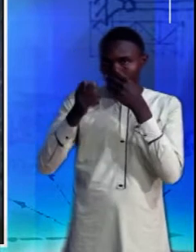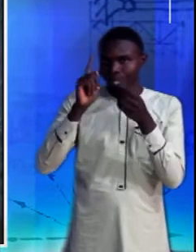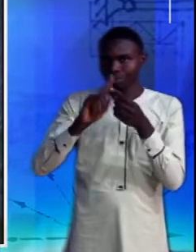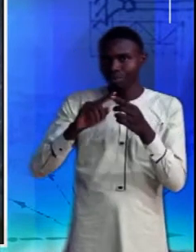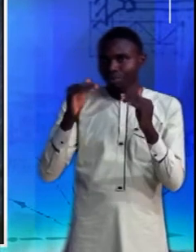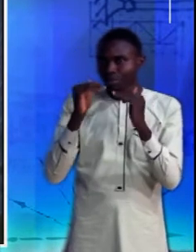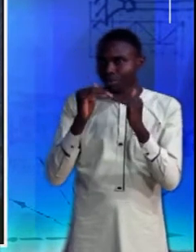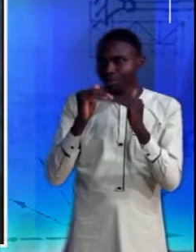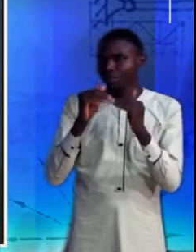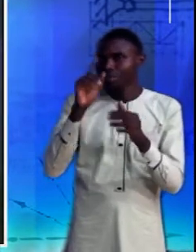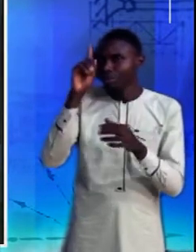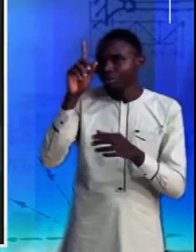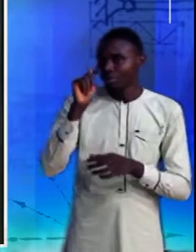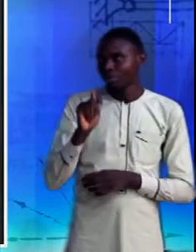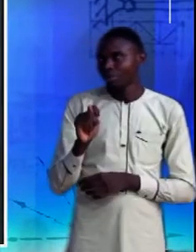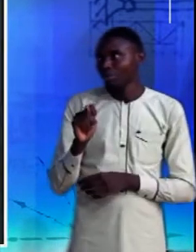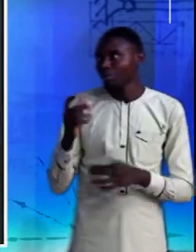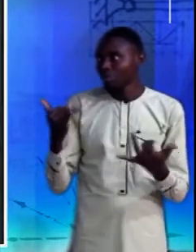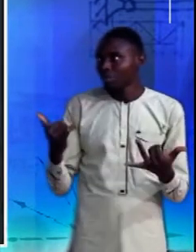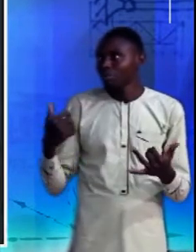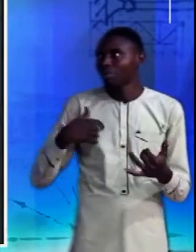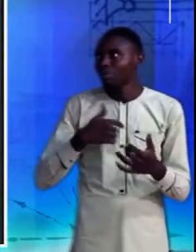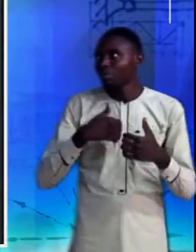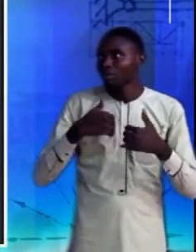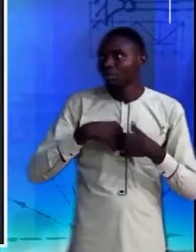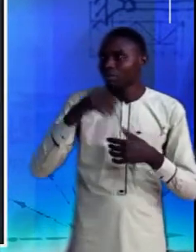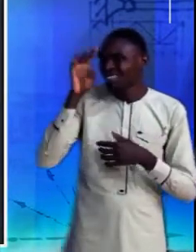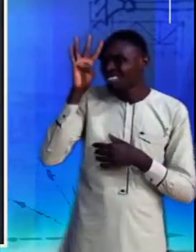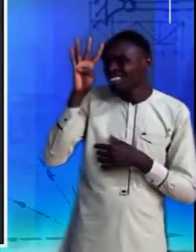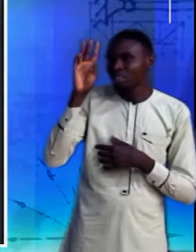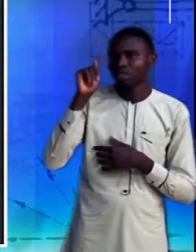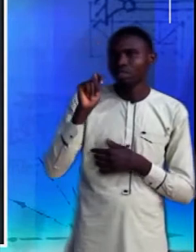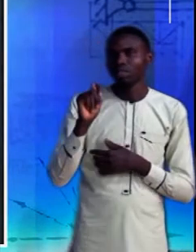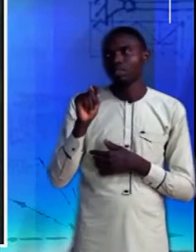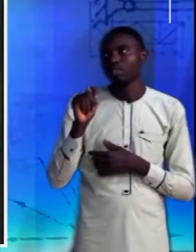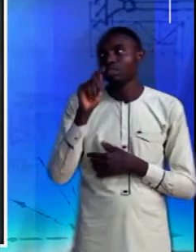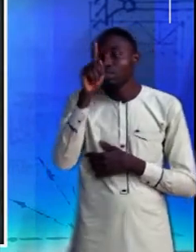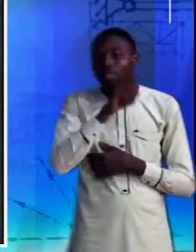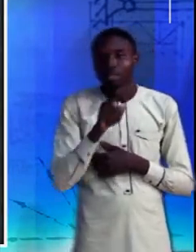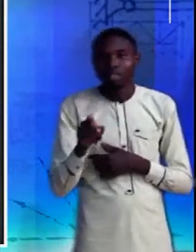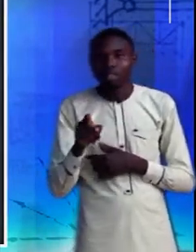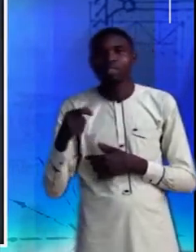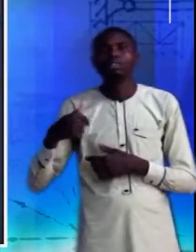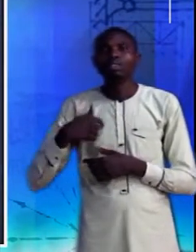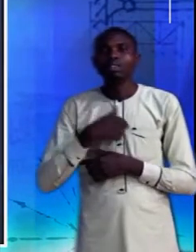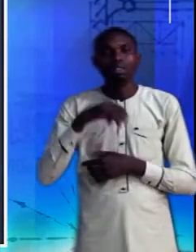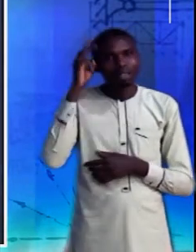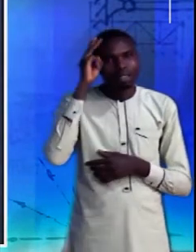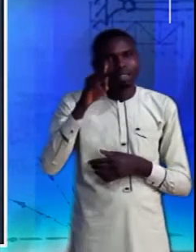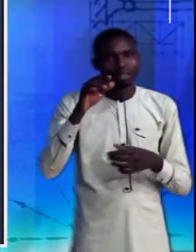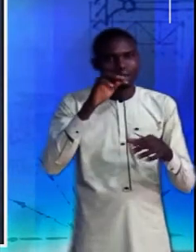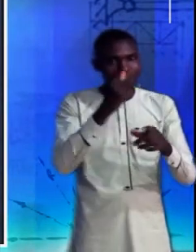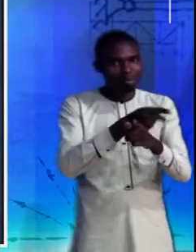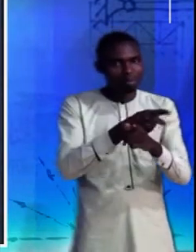Therefore, it's 30 times, how many hours do we have for the whole day? Coming back to